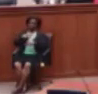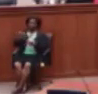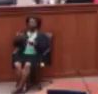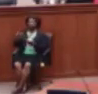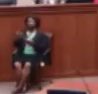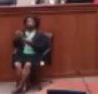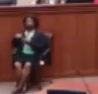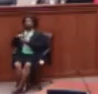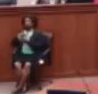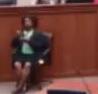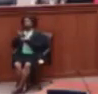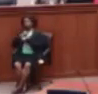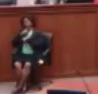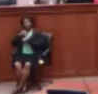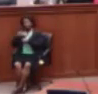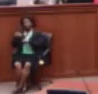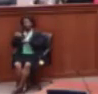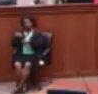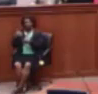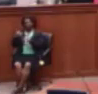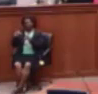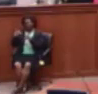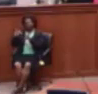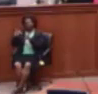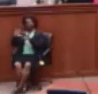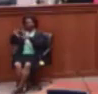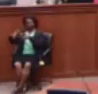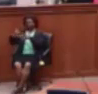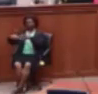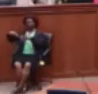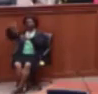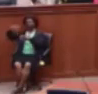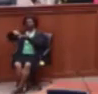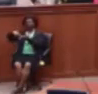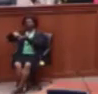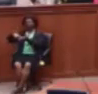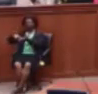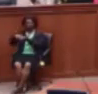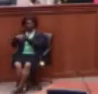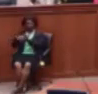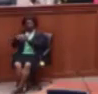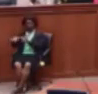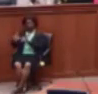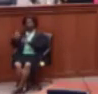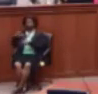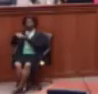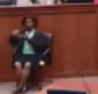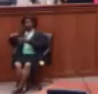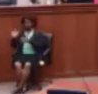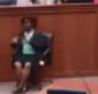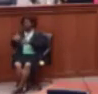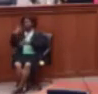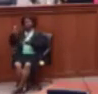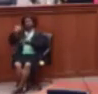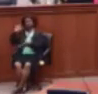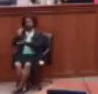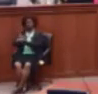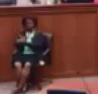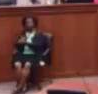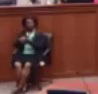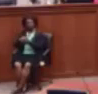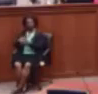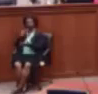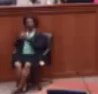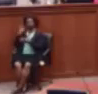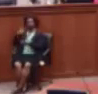are still categorized as high-wage, high-demand, that they're employable, and that they're rigor. And then for our